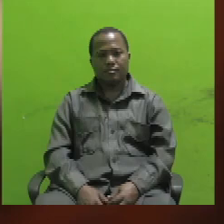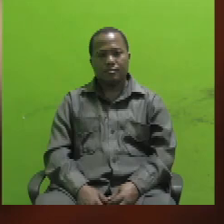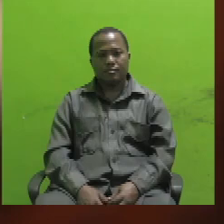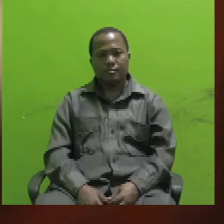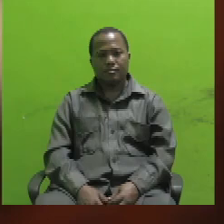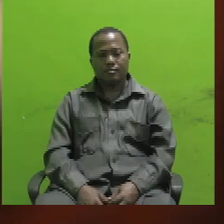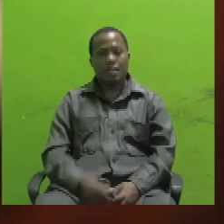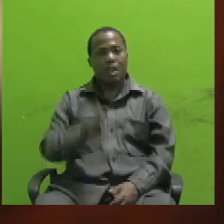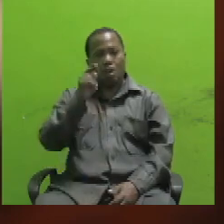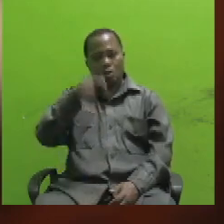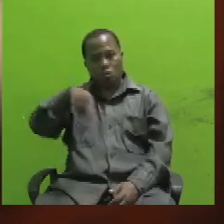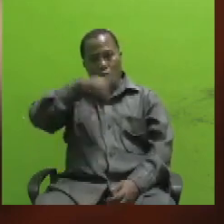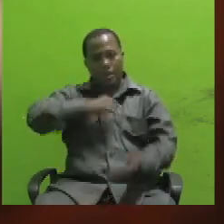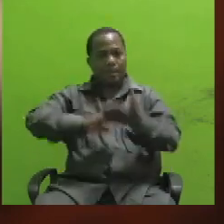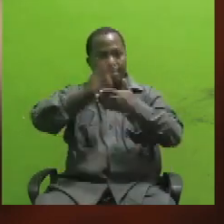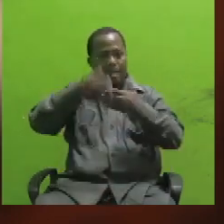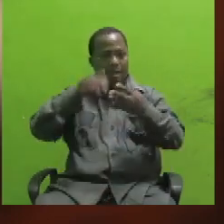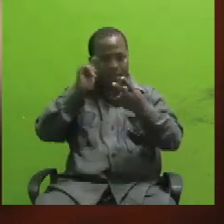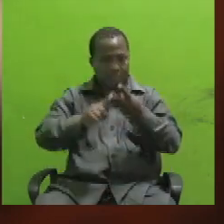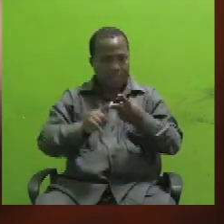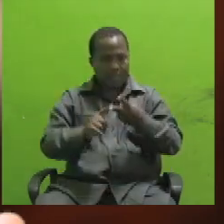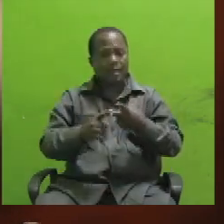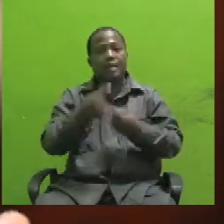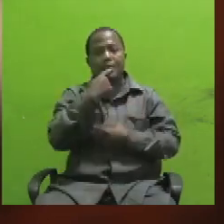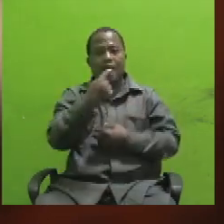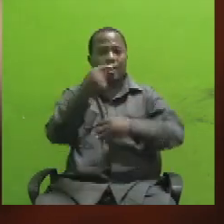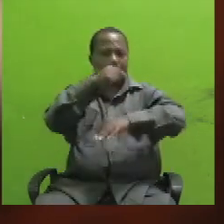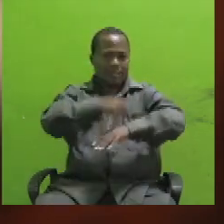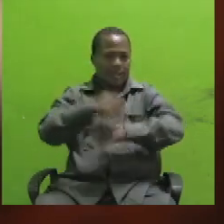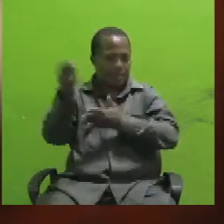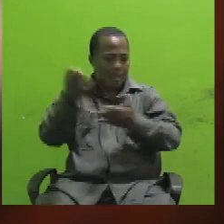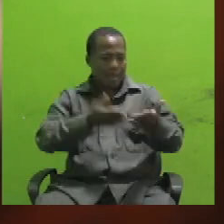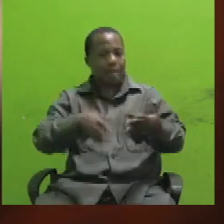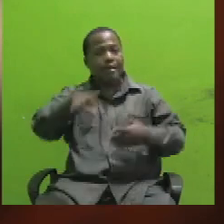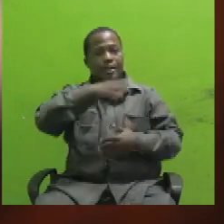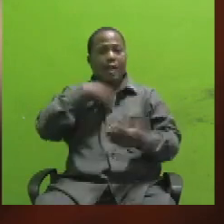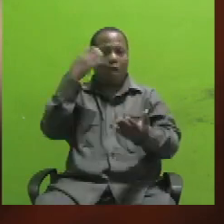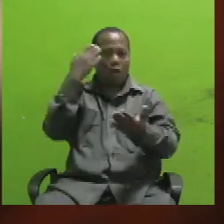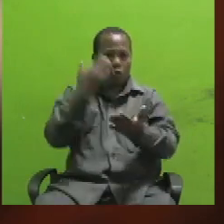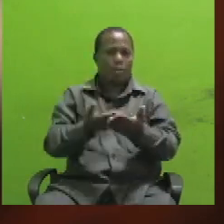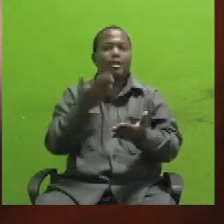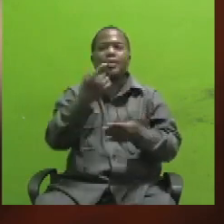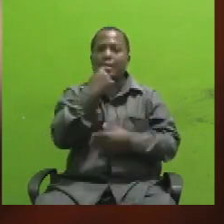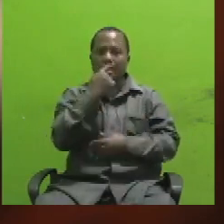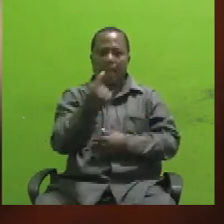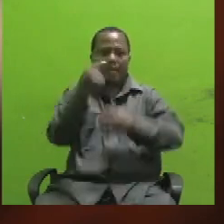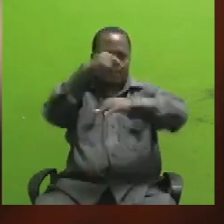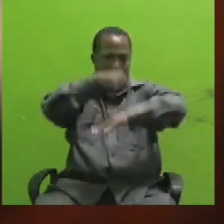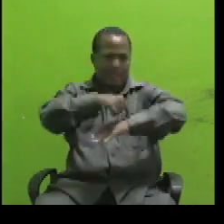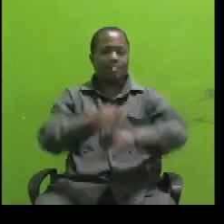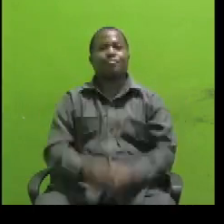are back again in Telling Time. Welcome in our quick Telling